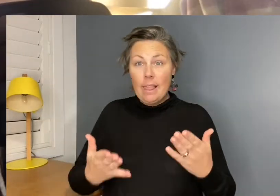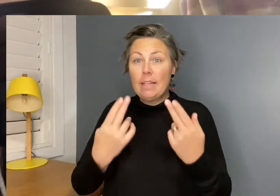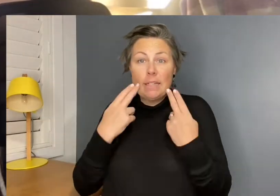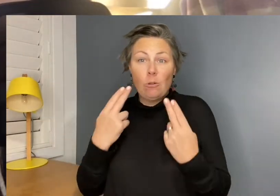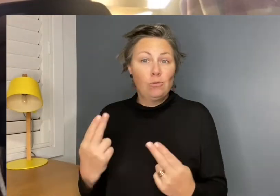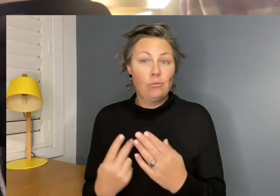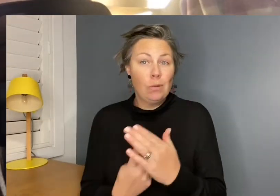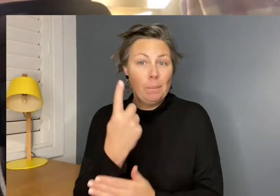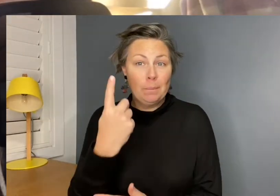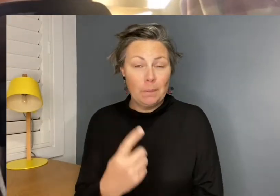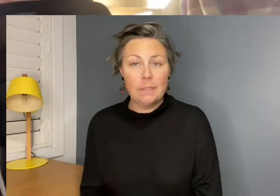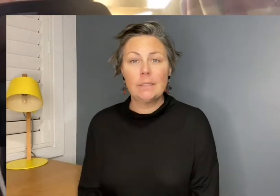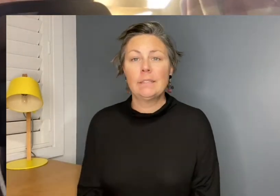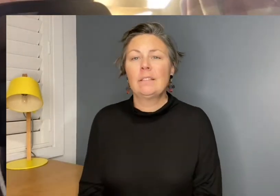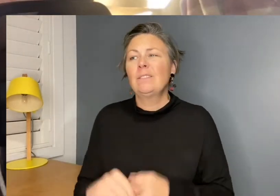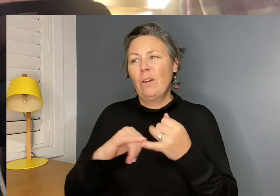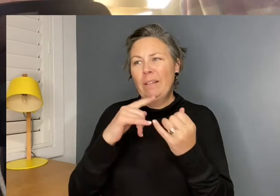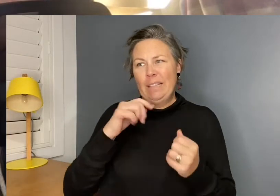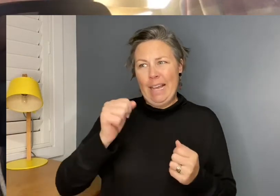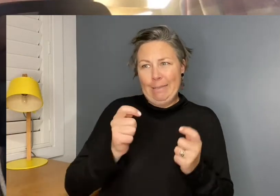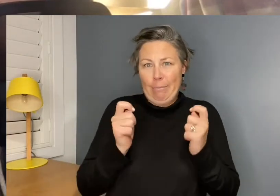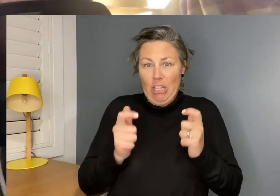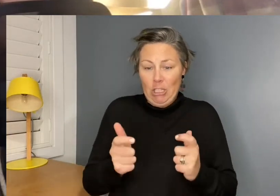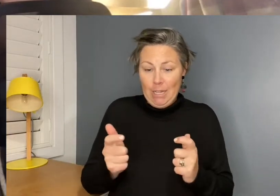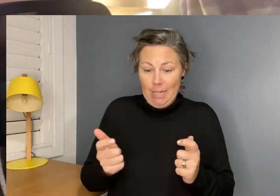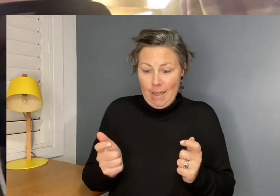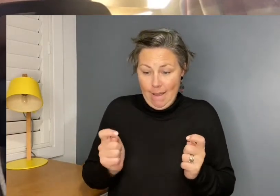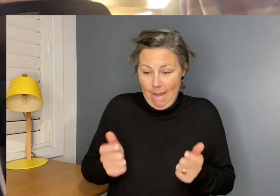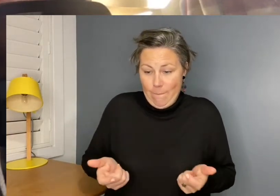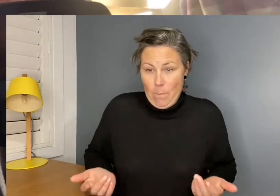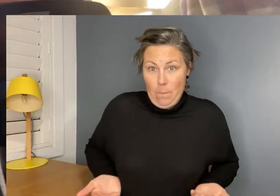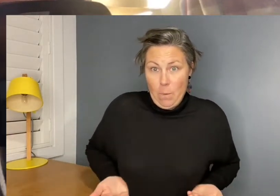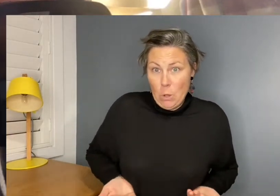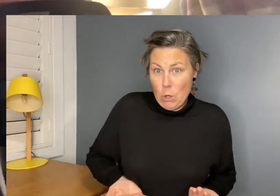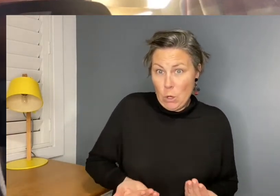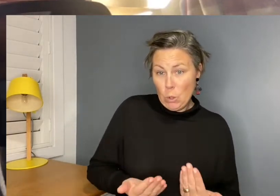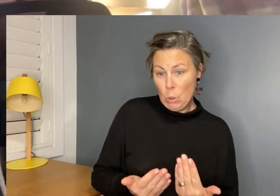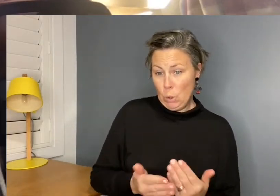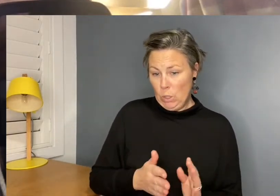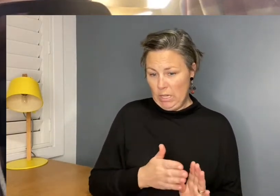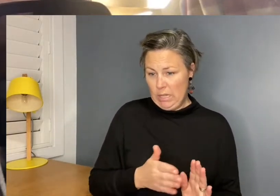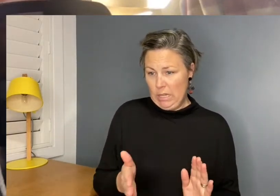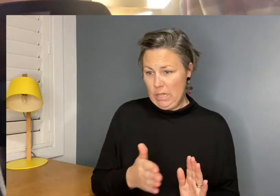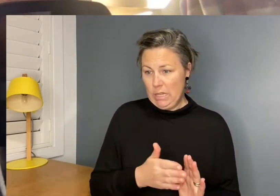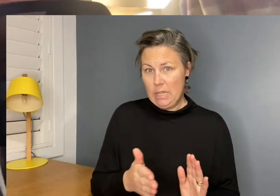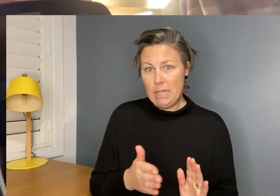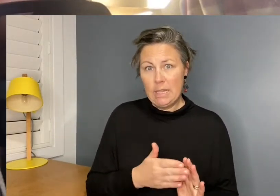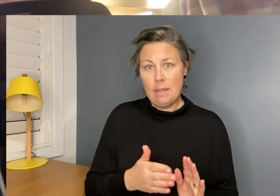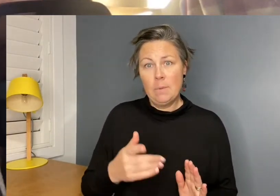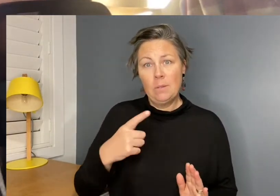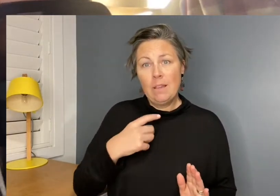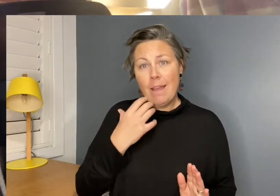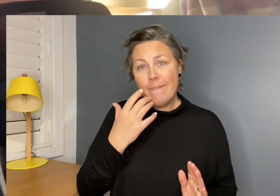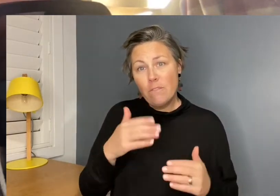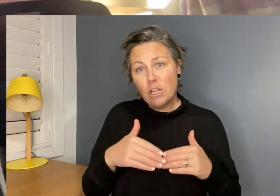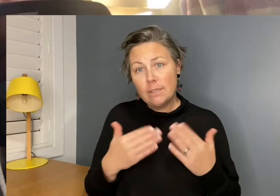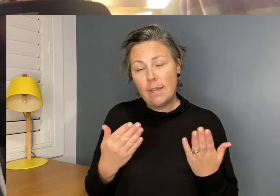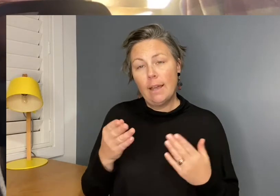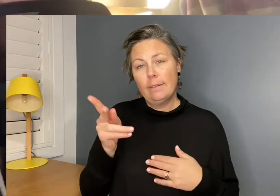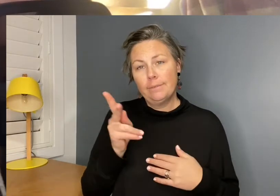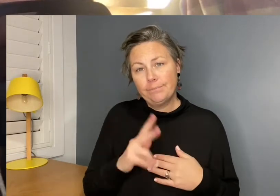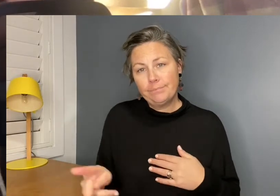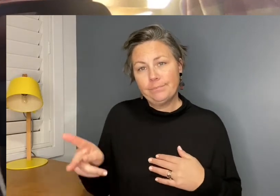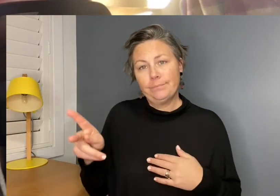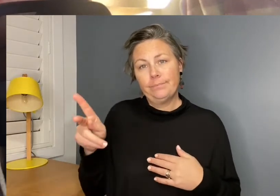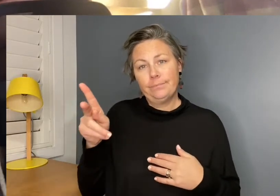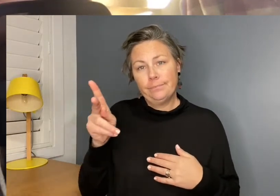early postpartum period, because honestly, like, the cyclical rhythm every day of the